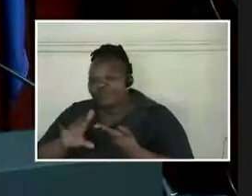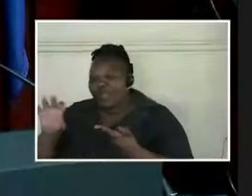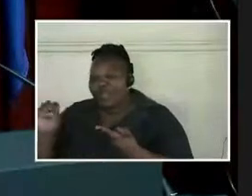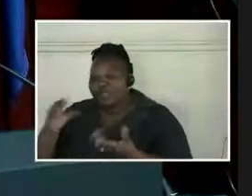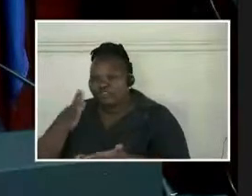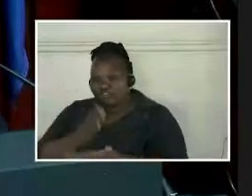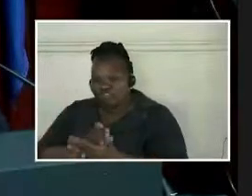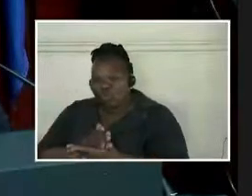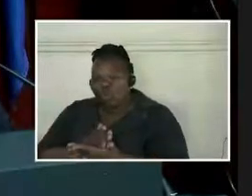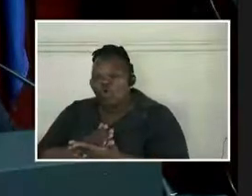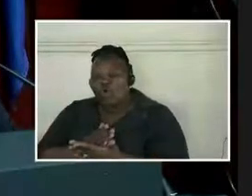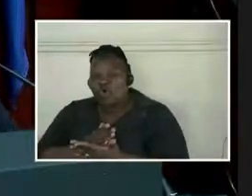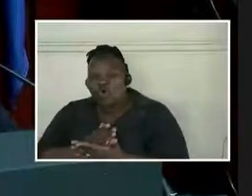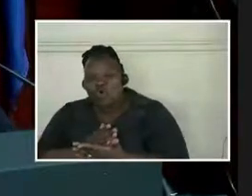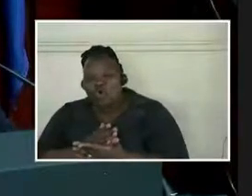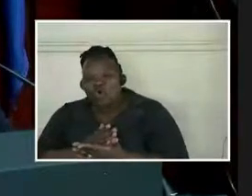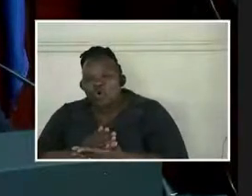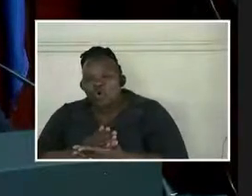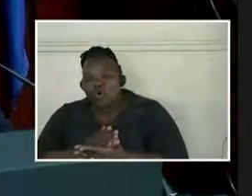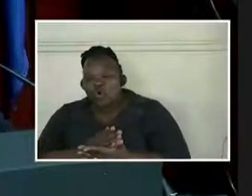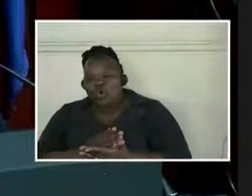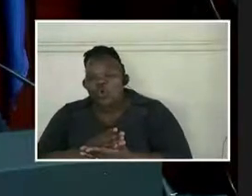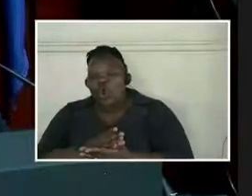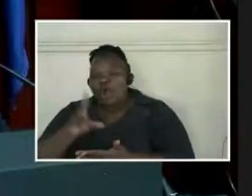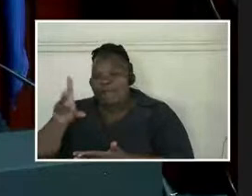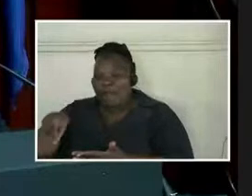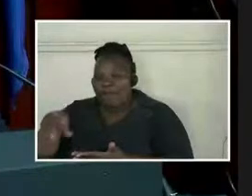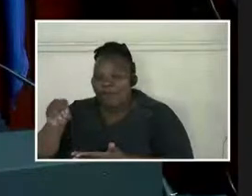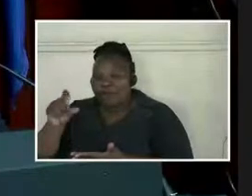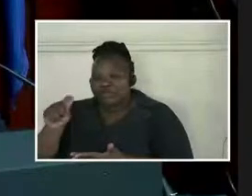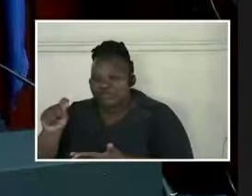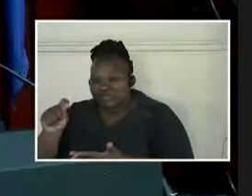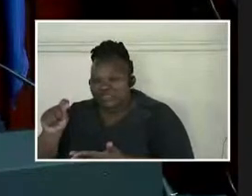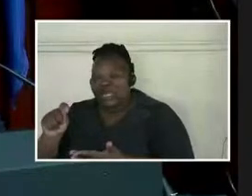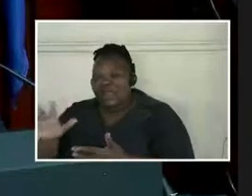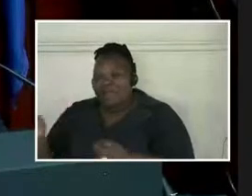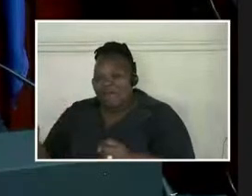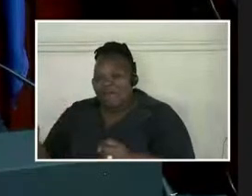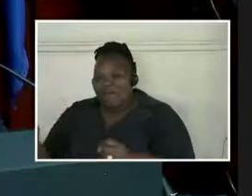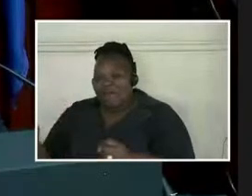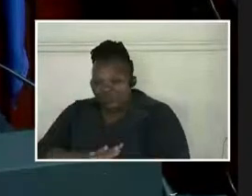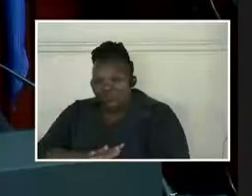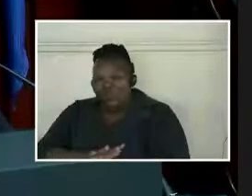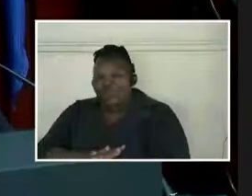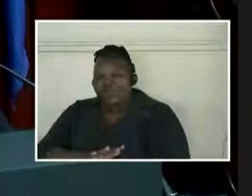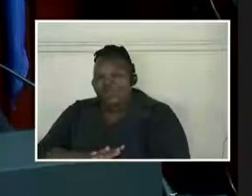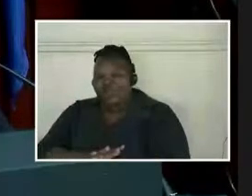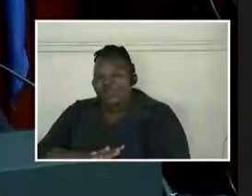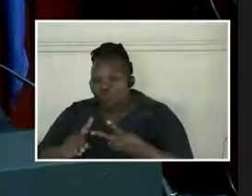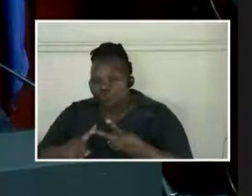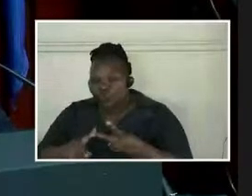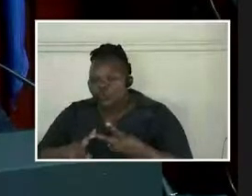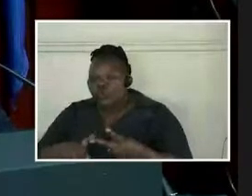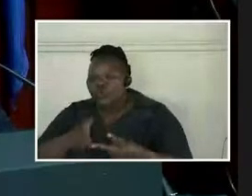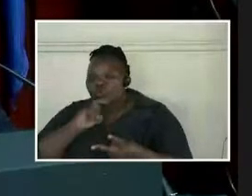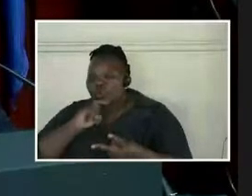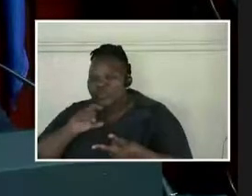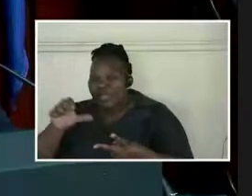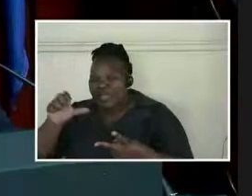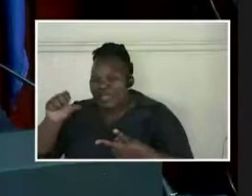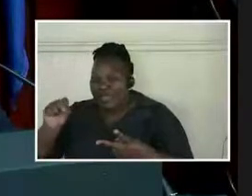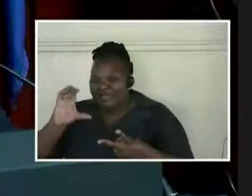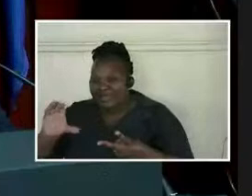critical and uh and funded polls to be filled urgently to use government procurement to enhance